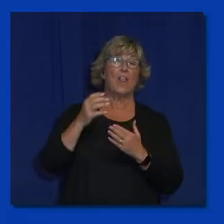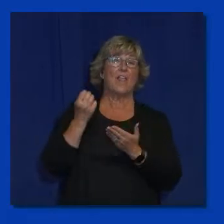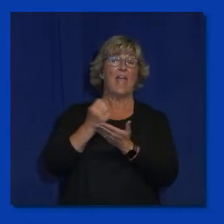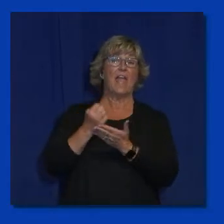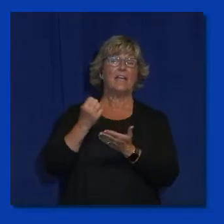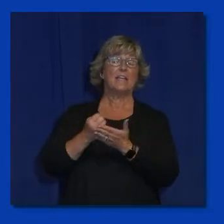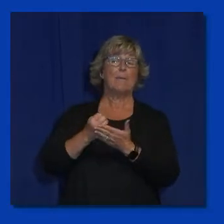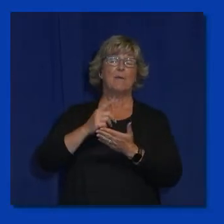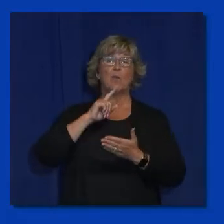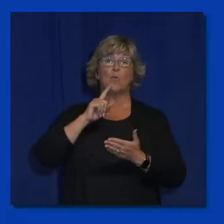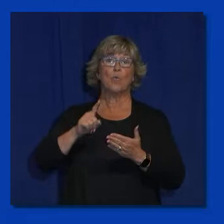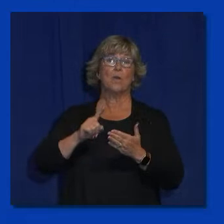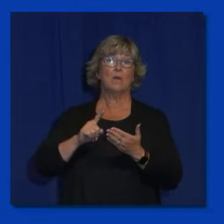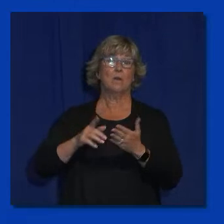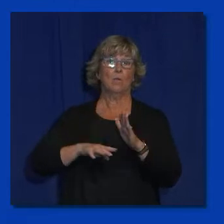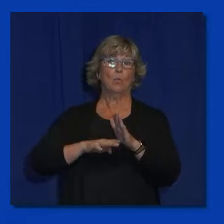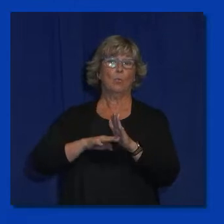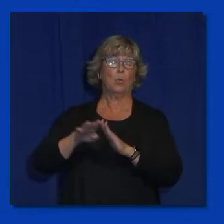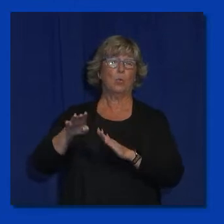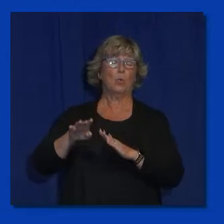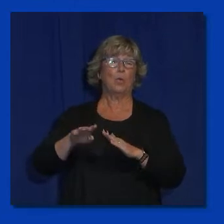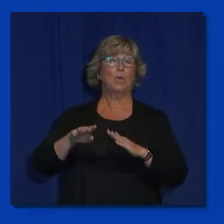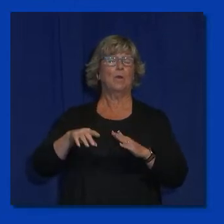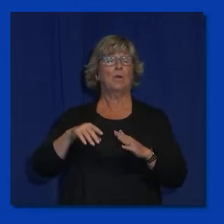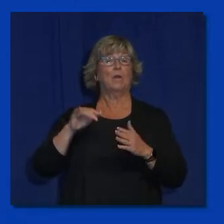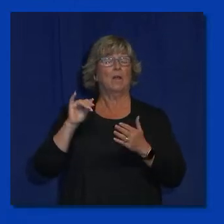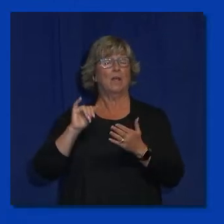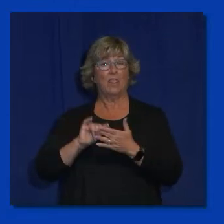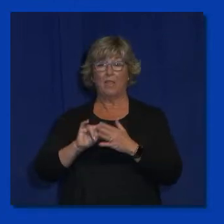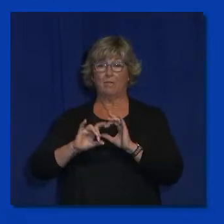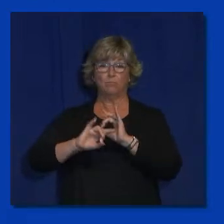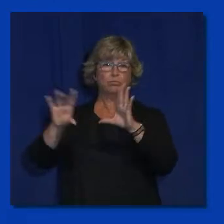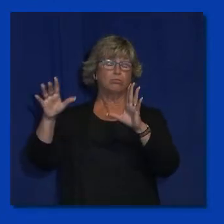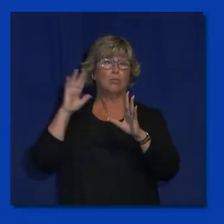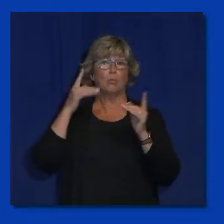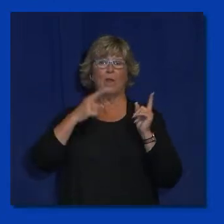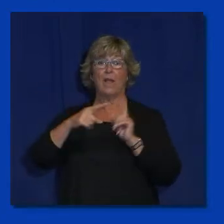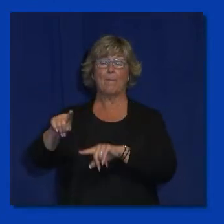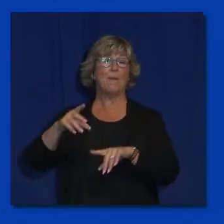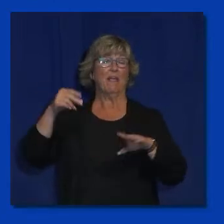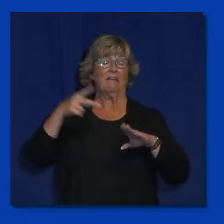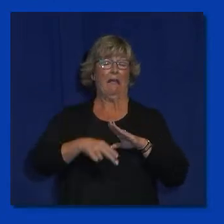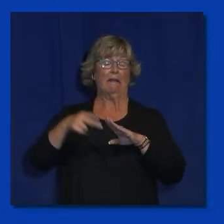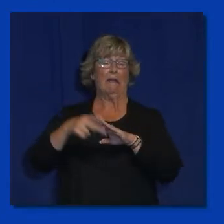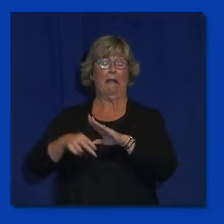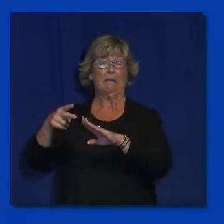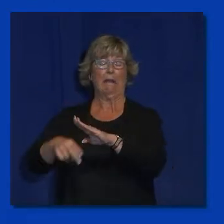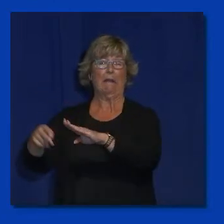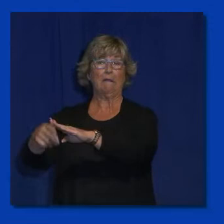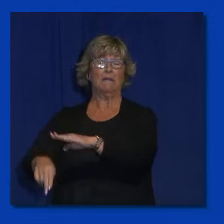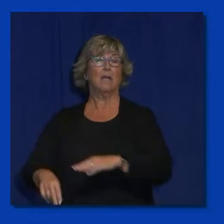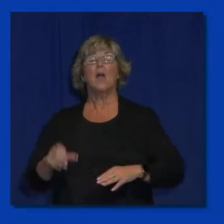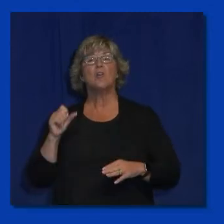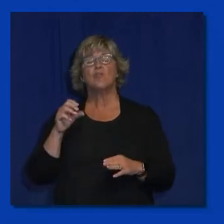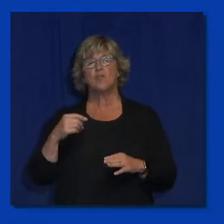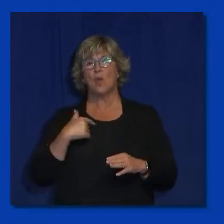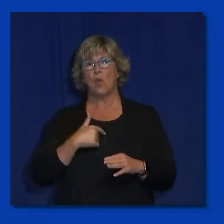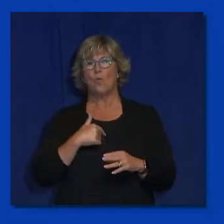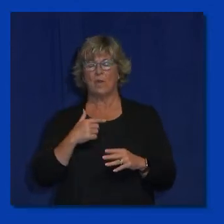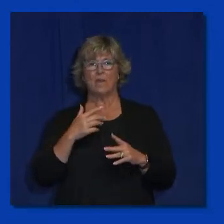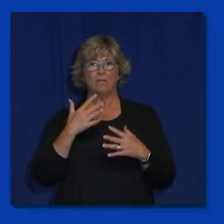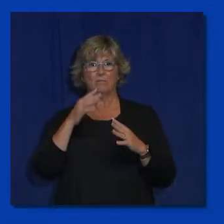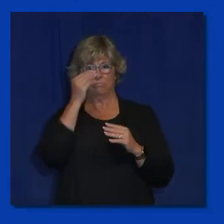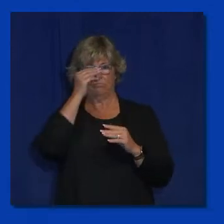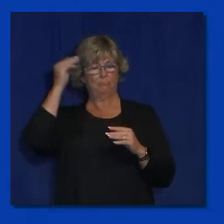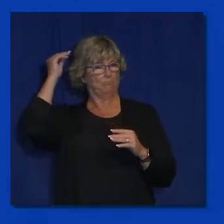economic realities, the macroeconomic realities, the markets and the volatility that was going to ensue and all the cuts that had to come from that. And so we've been very mindful